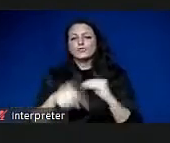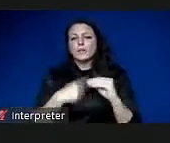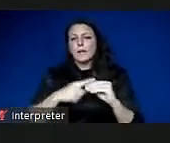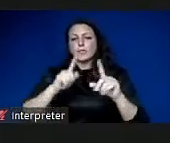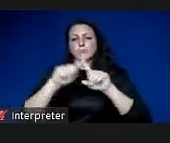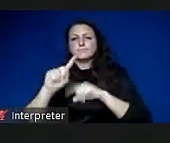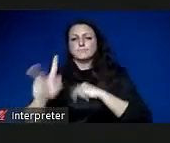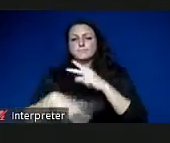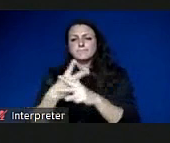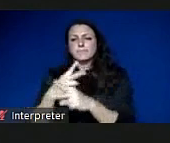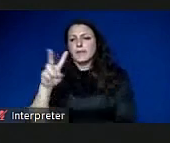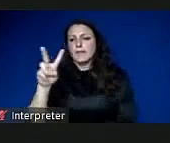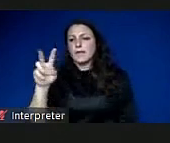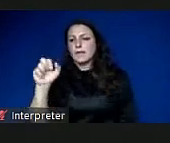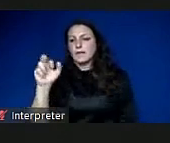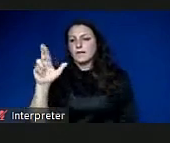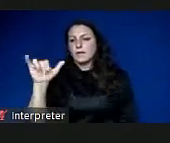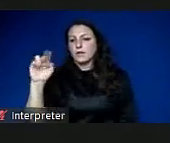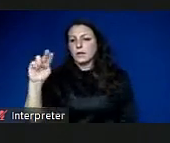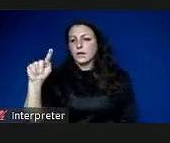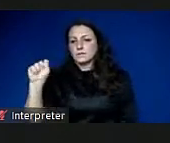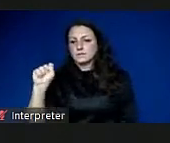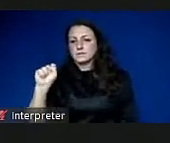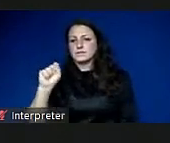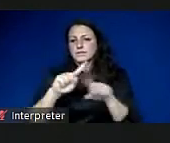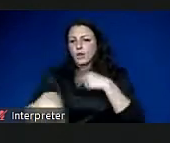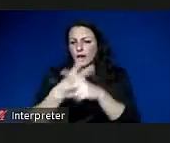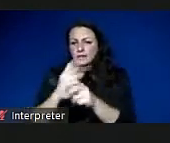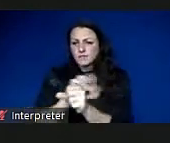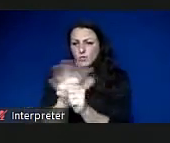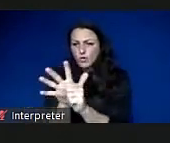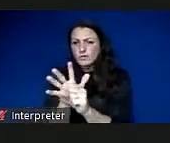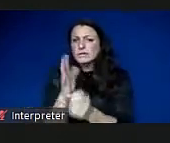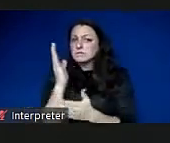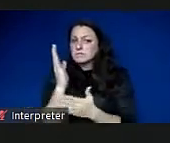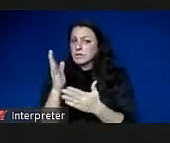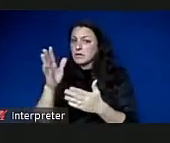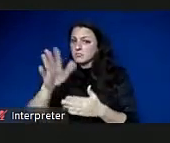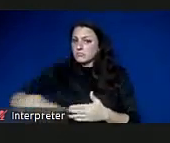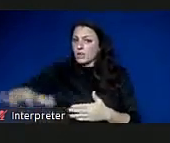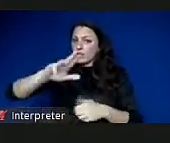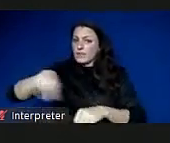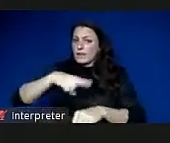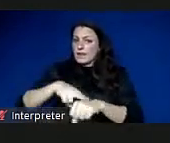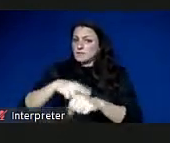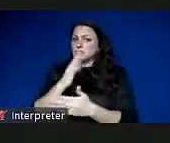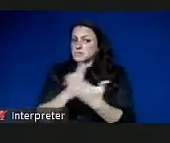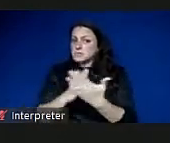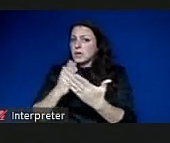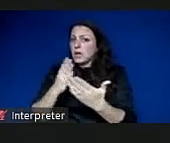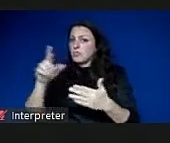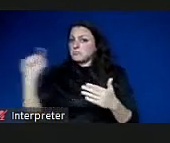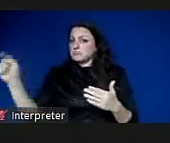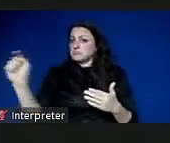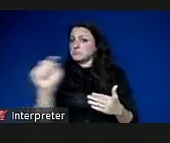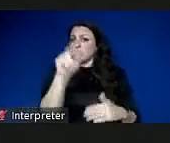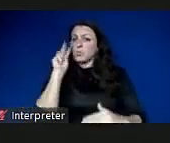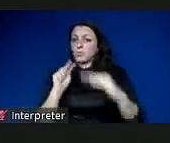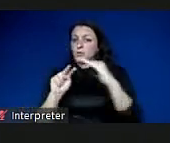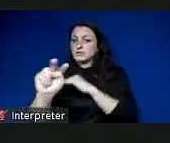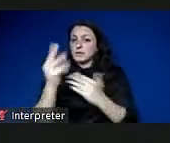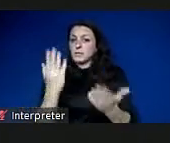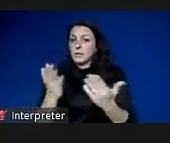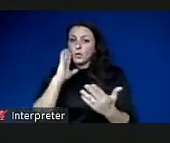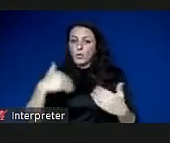are you? There's been some predictions nationally that variants could lead to a fourth wave,